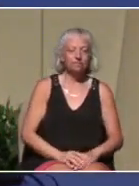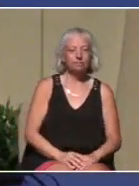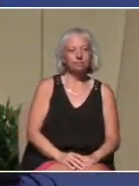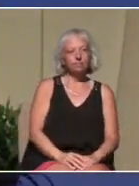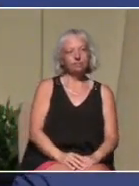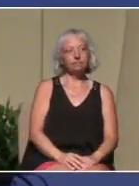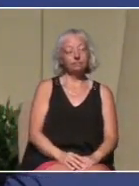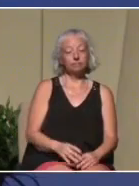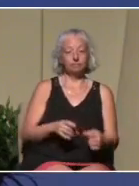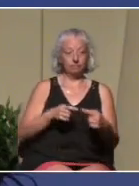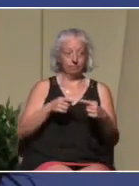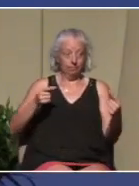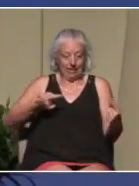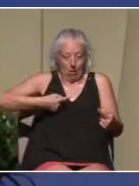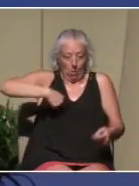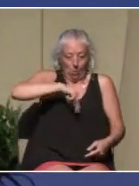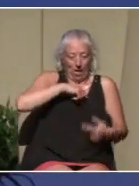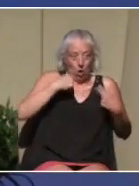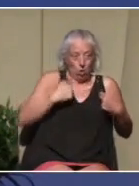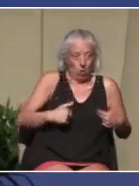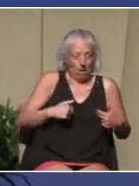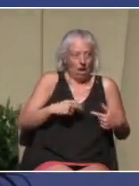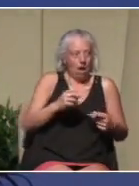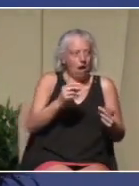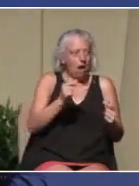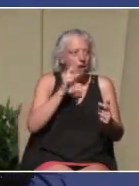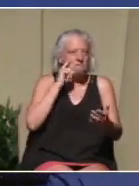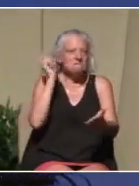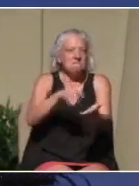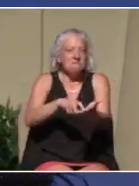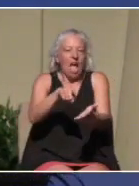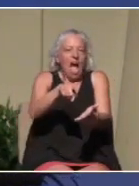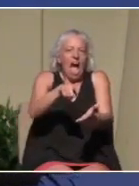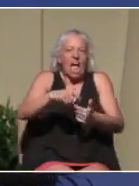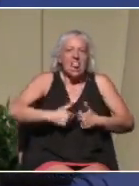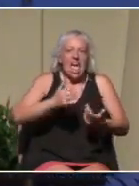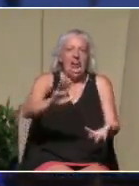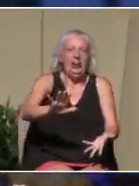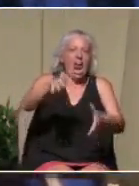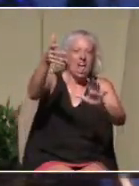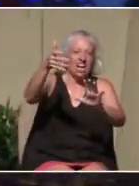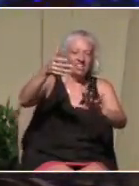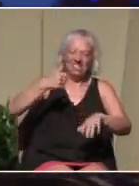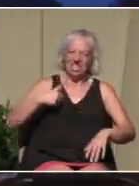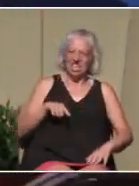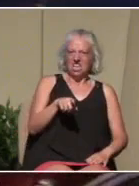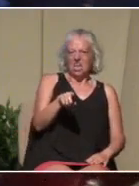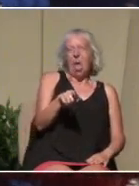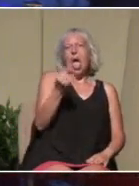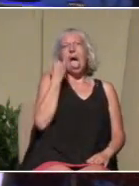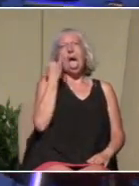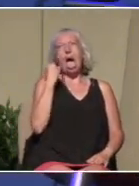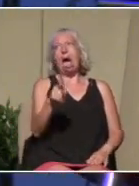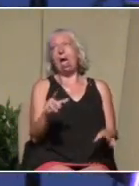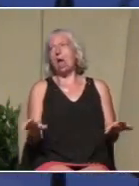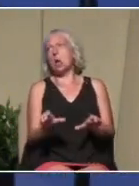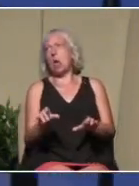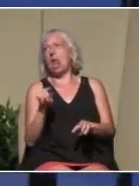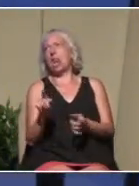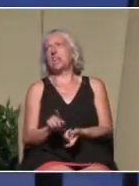by contrast, are so quick. We see somebody, they've messed up their life, and we're so quick to say, well, if they would only have done